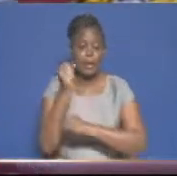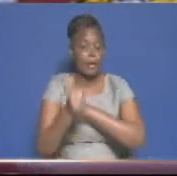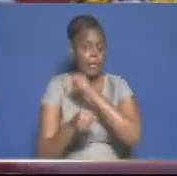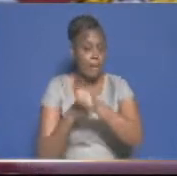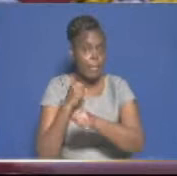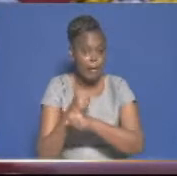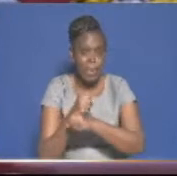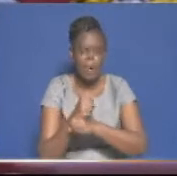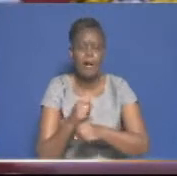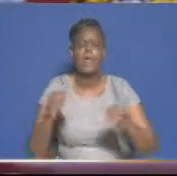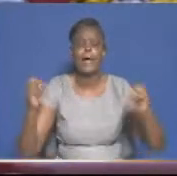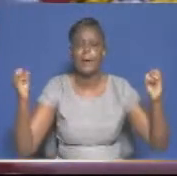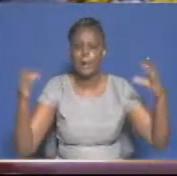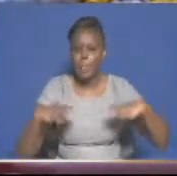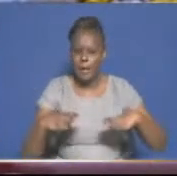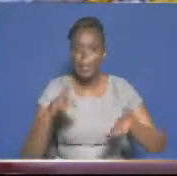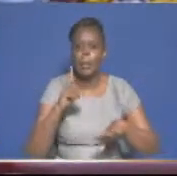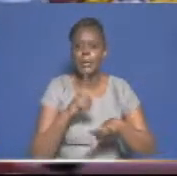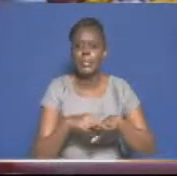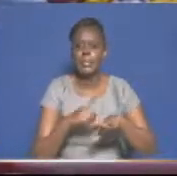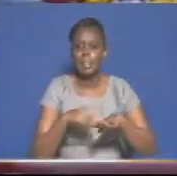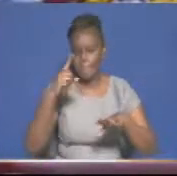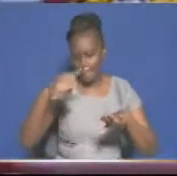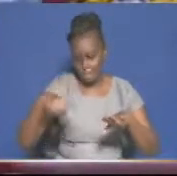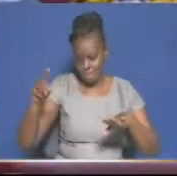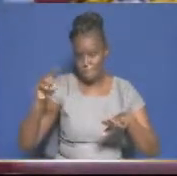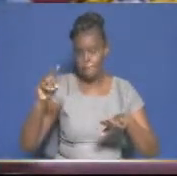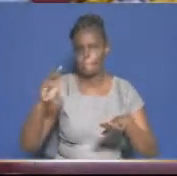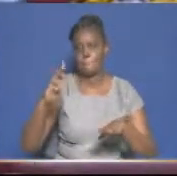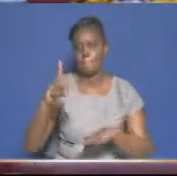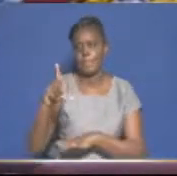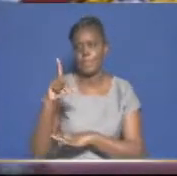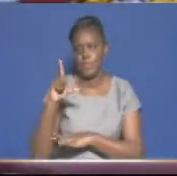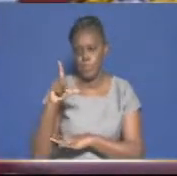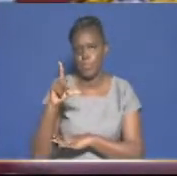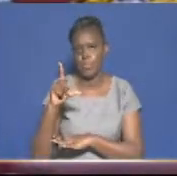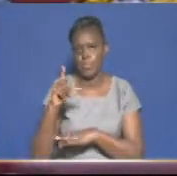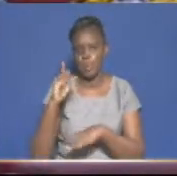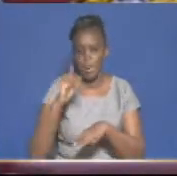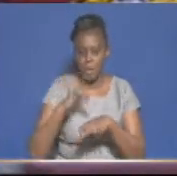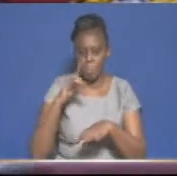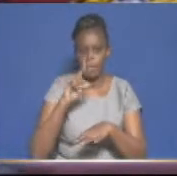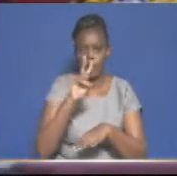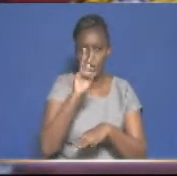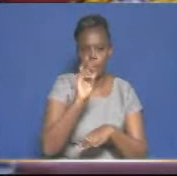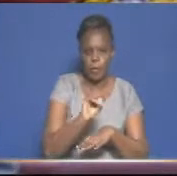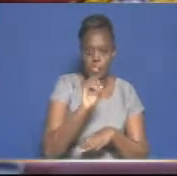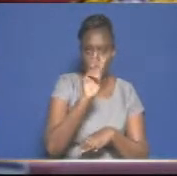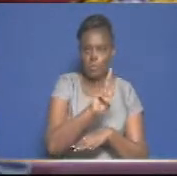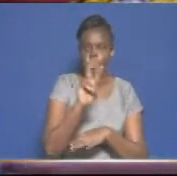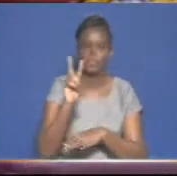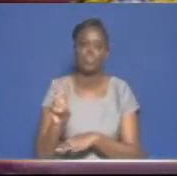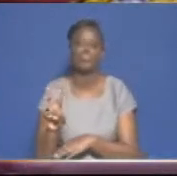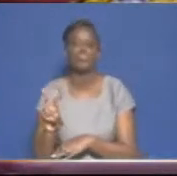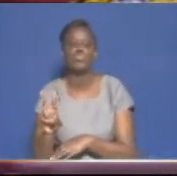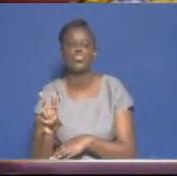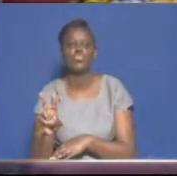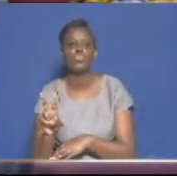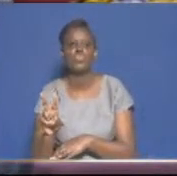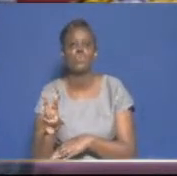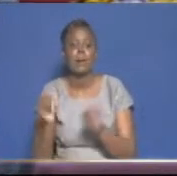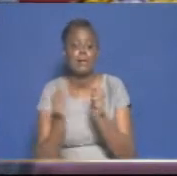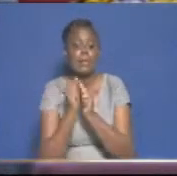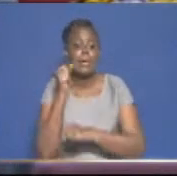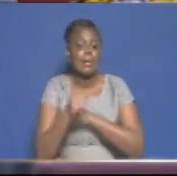It was very clear, when he refused to assent, that provision would take effect in 2022. It's been 10 years